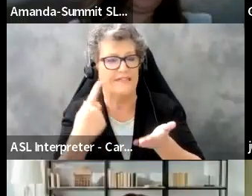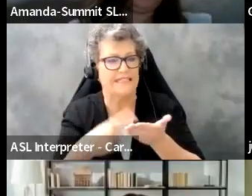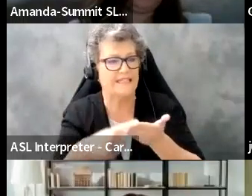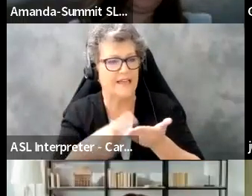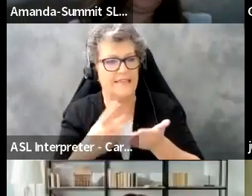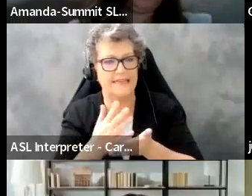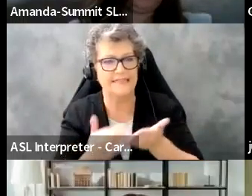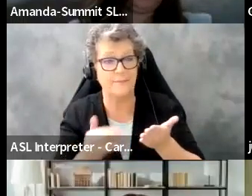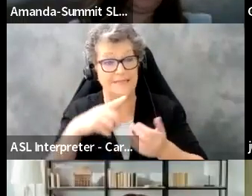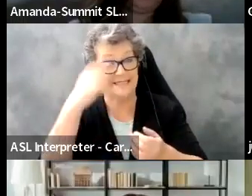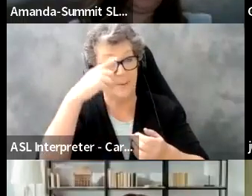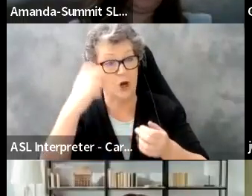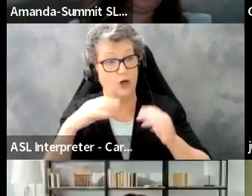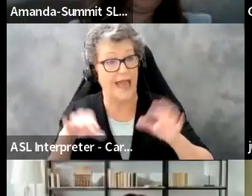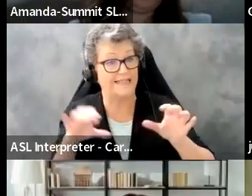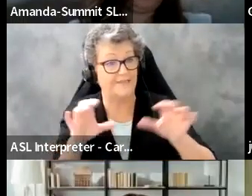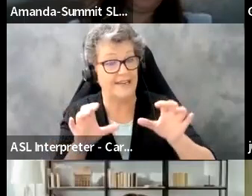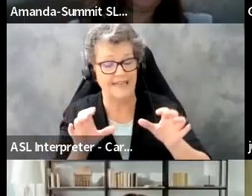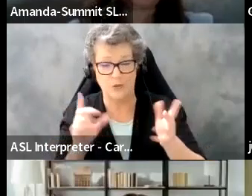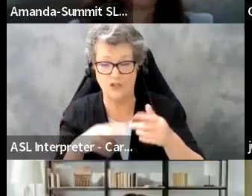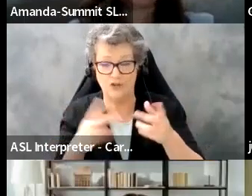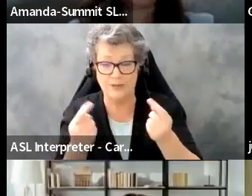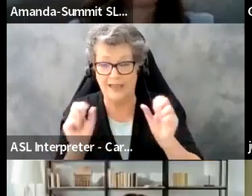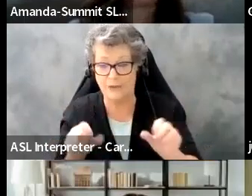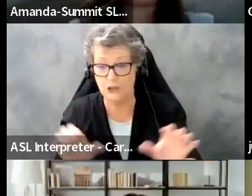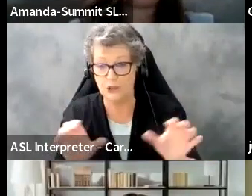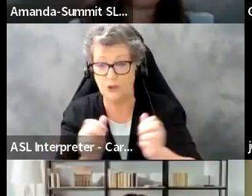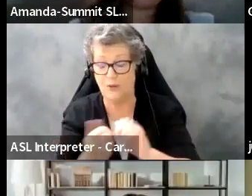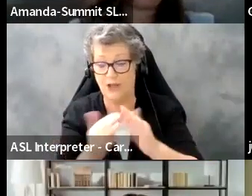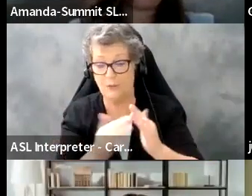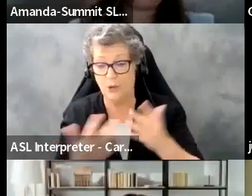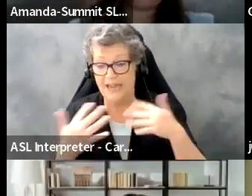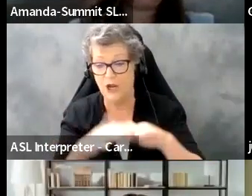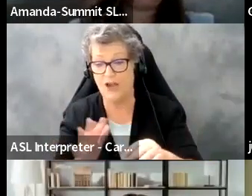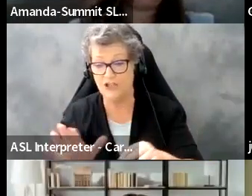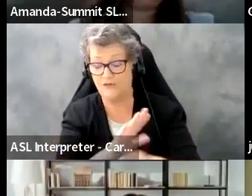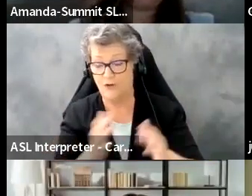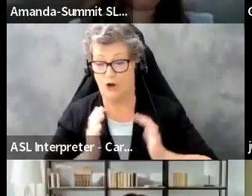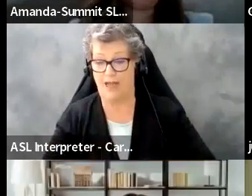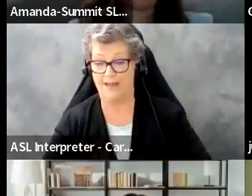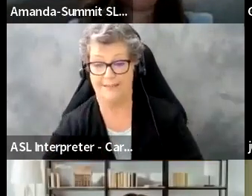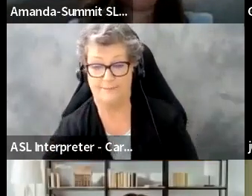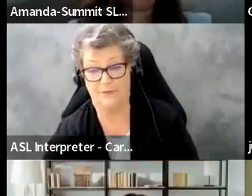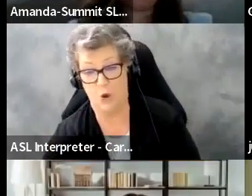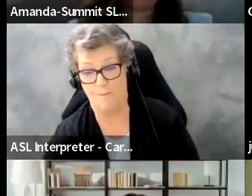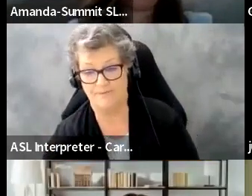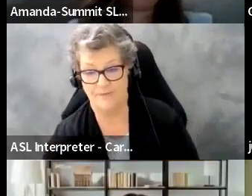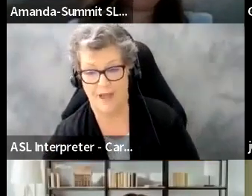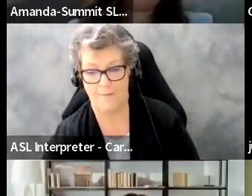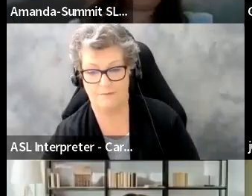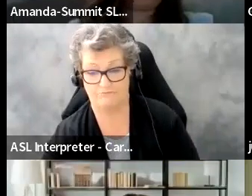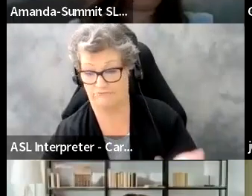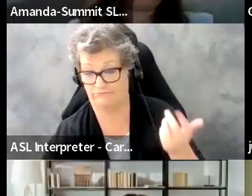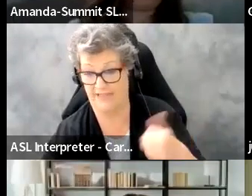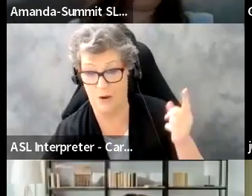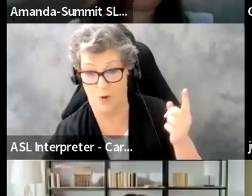some summer activities, right? Things that you've been able to do to help with community integration for your clients throughout the summer. So is there anyone